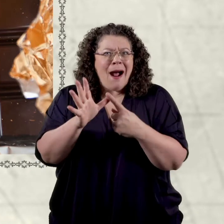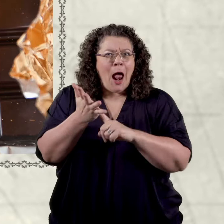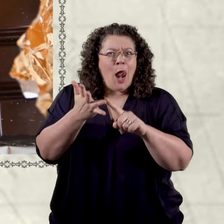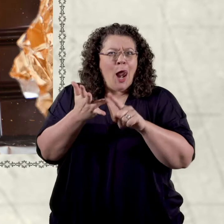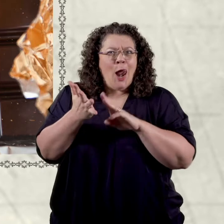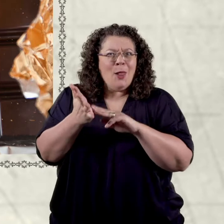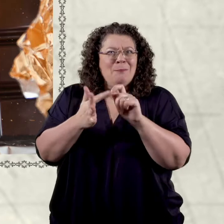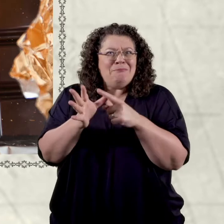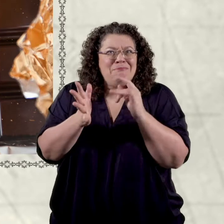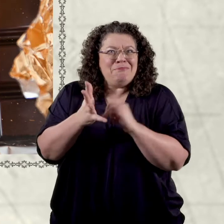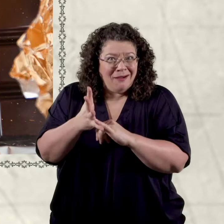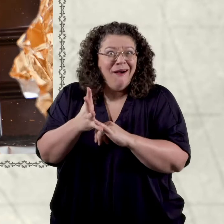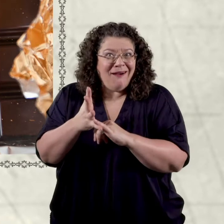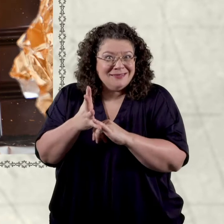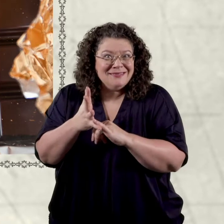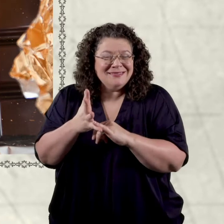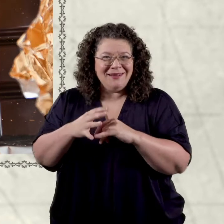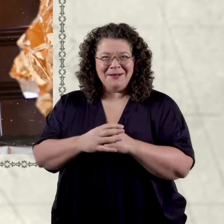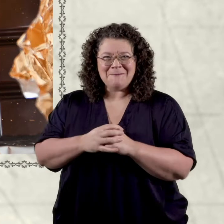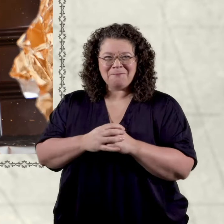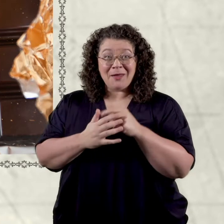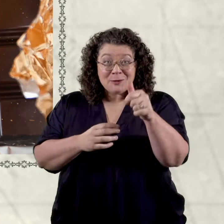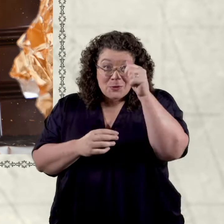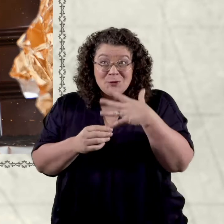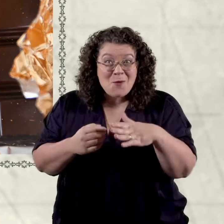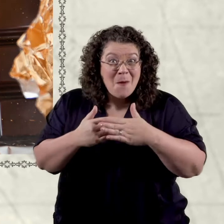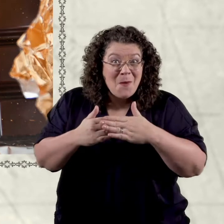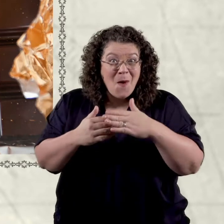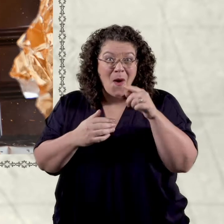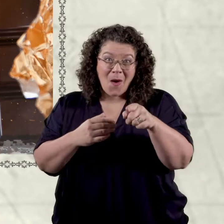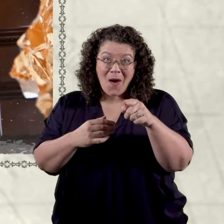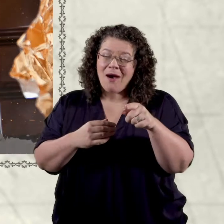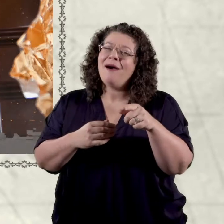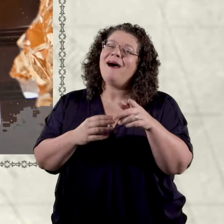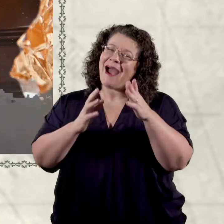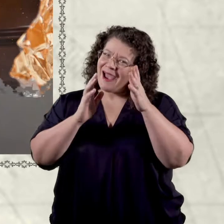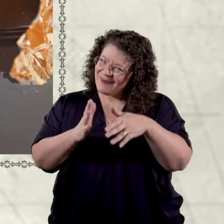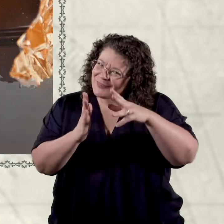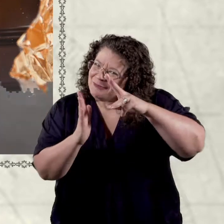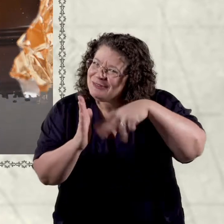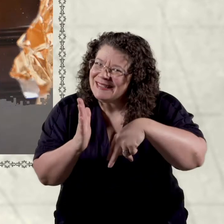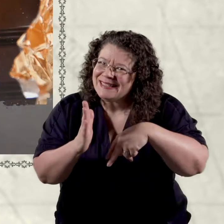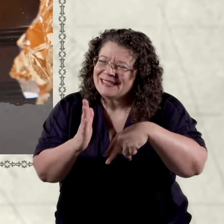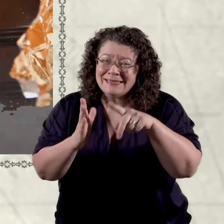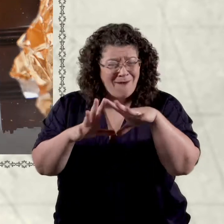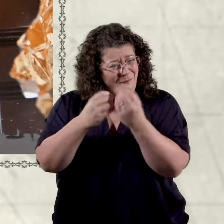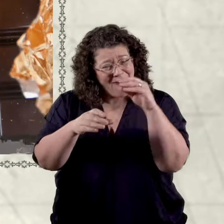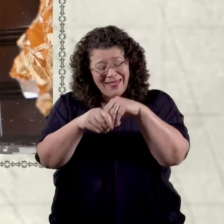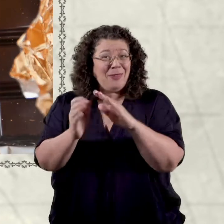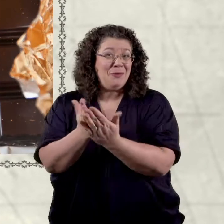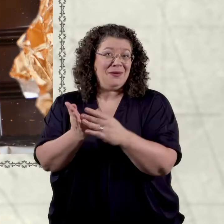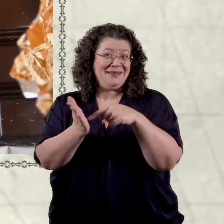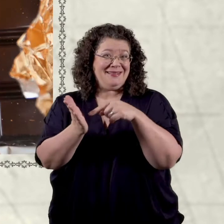Loompas. And if you want to know exactly what's going on in the book, all you need to do is read. It's all in the book.